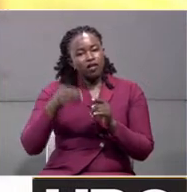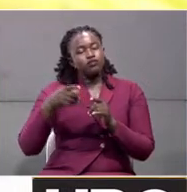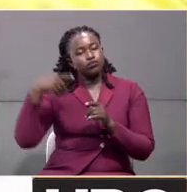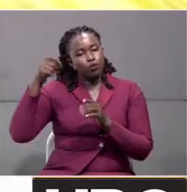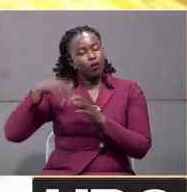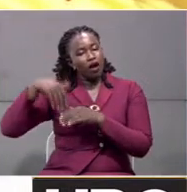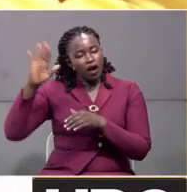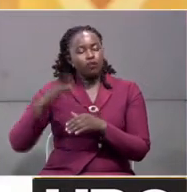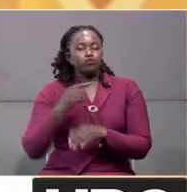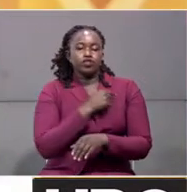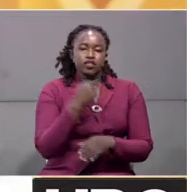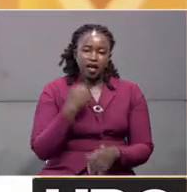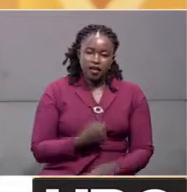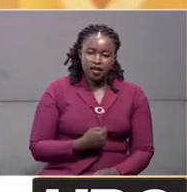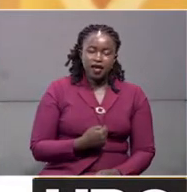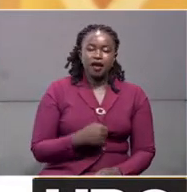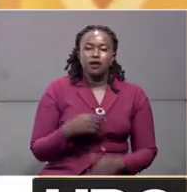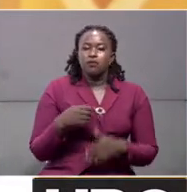to China,